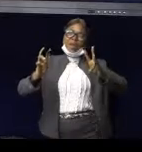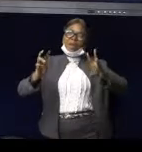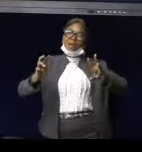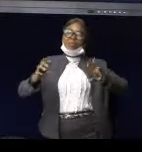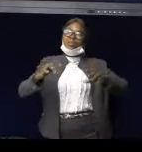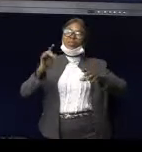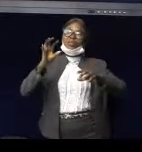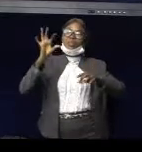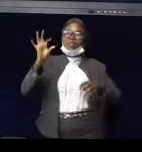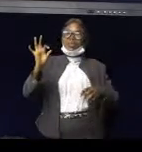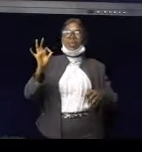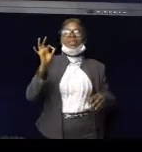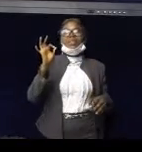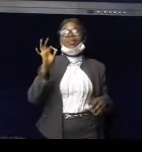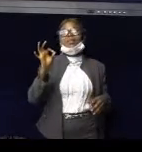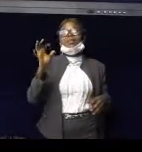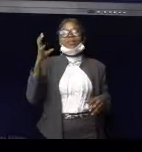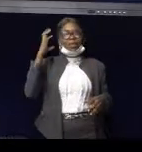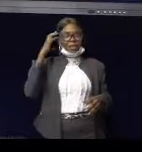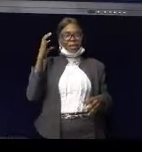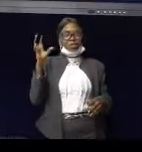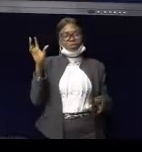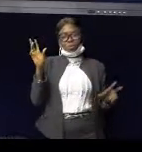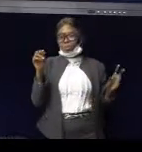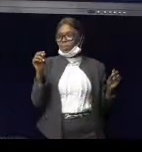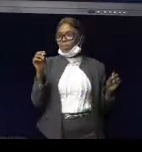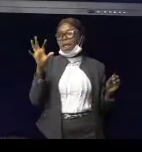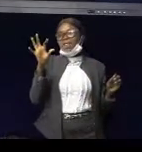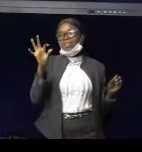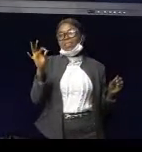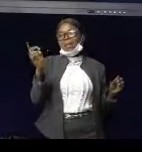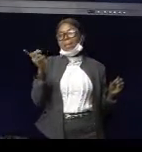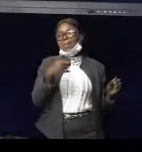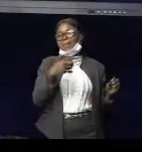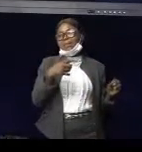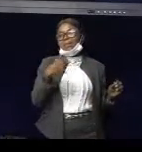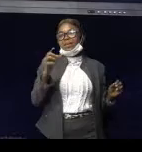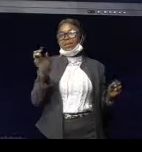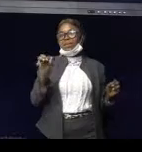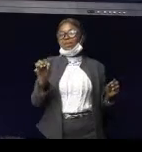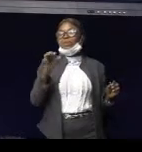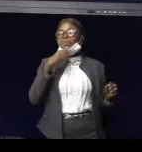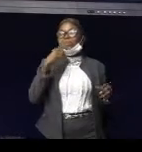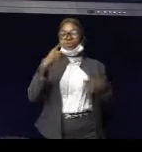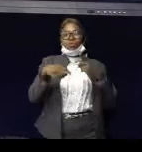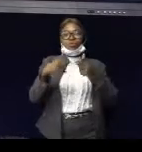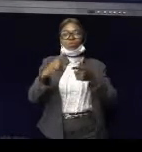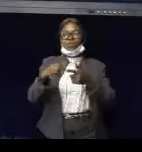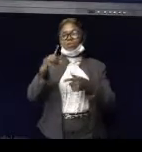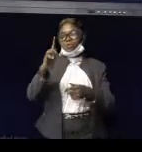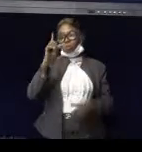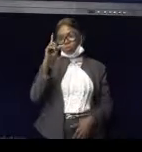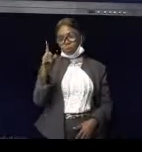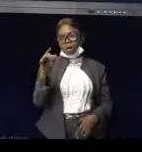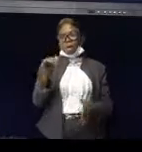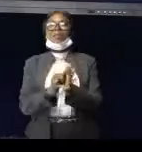0.8888. And did I hear you say 9 over 9 is 0.999? No. 9 divided by 9 is always going to give us 1.